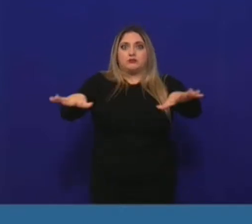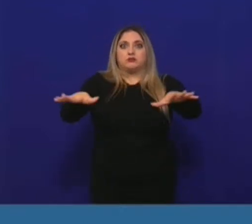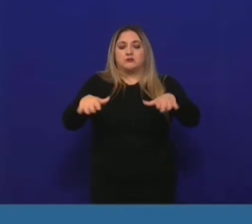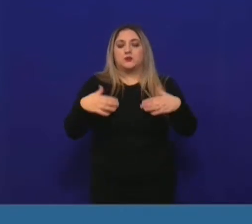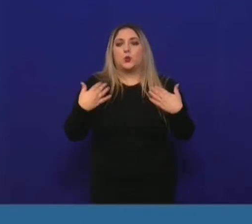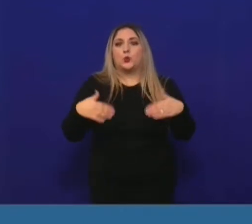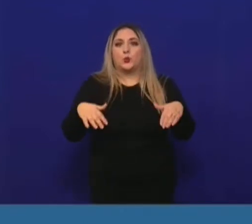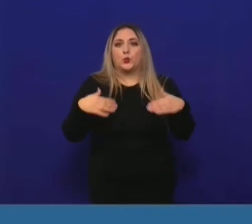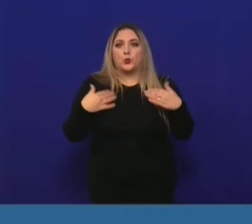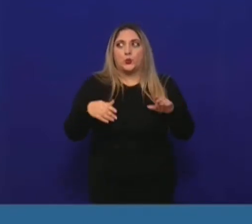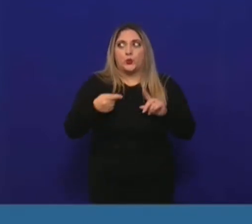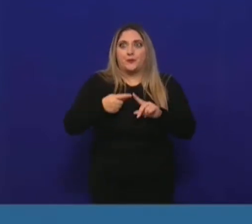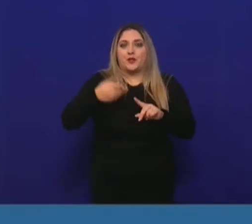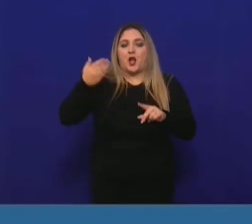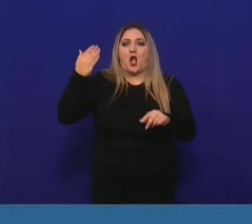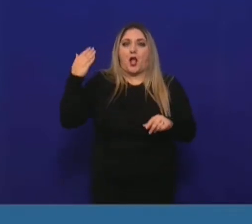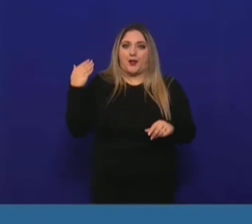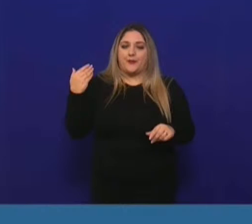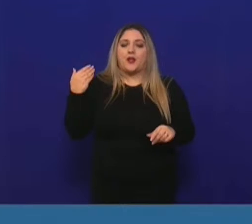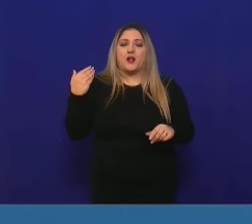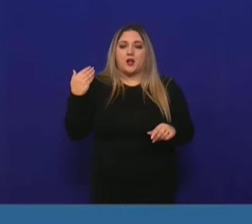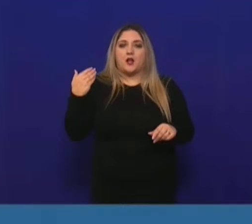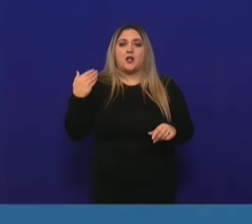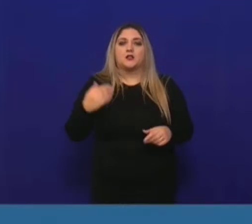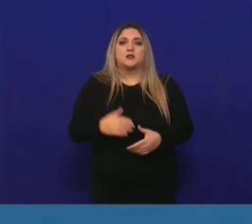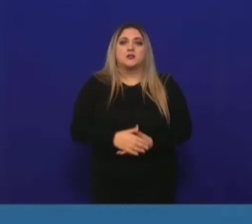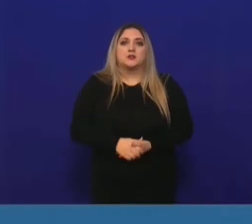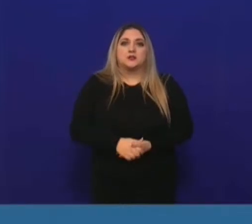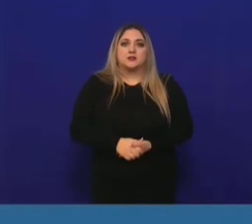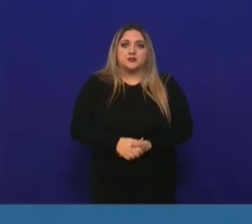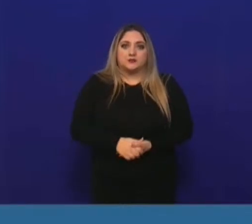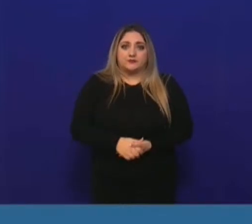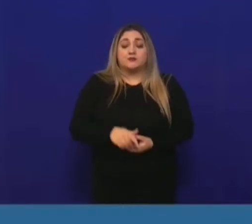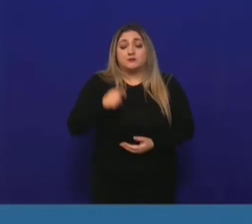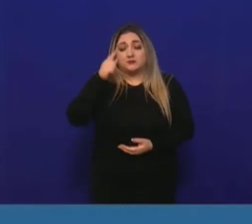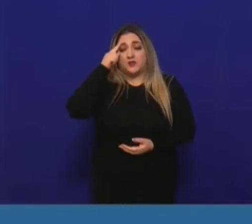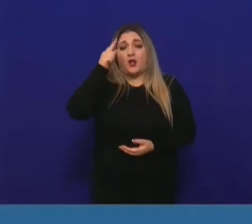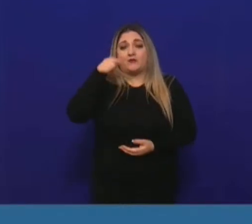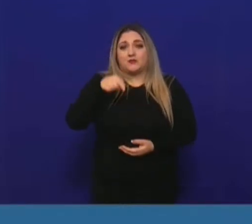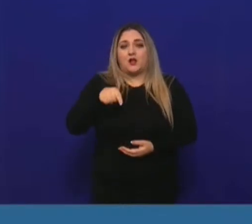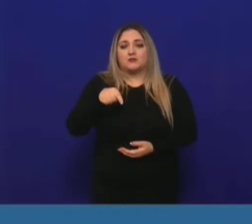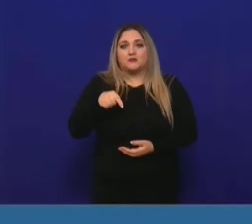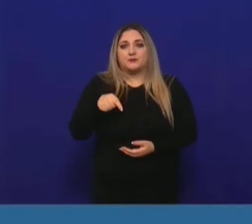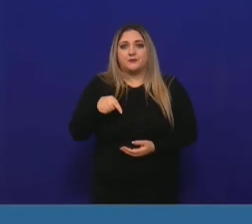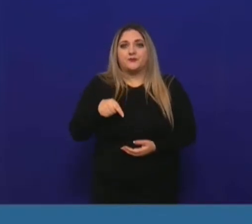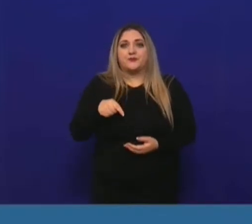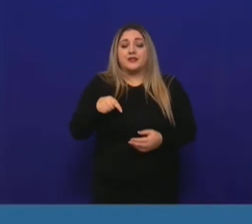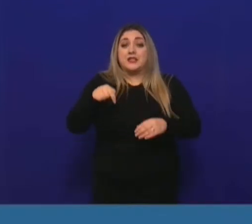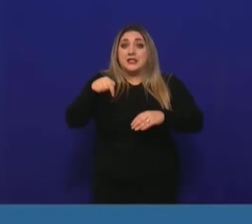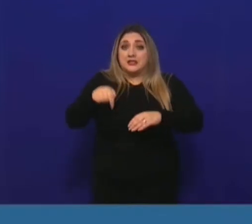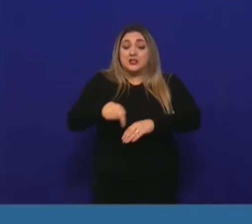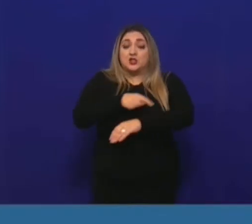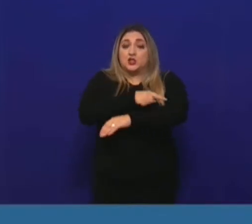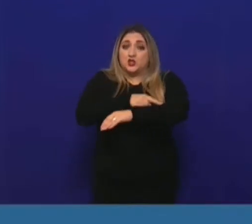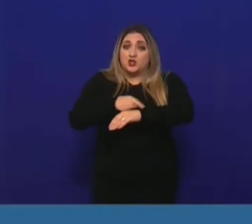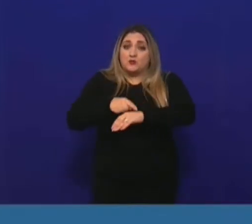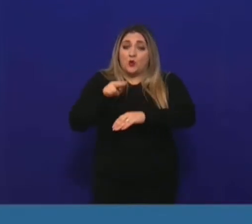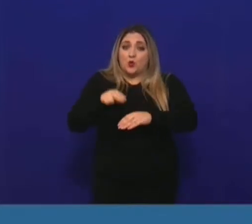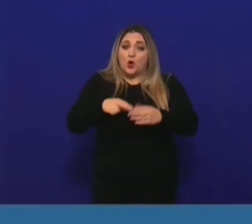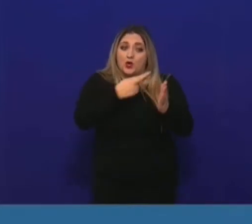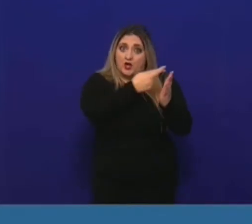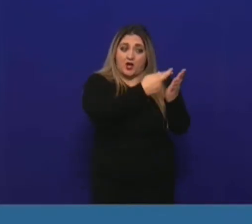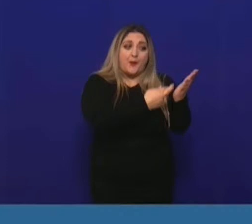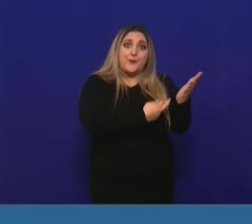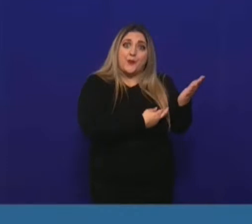mill-każi ta' virus li mhuwiex il-varjant. Dak huwa li nafu fuqu. Din il-ġimgħa wkoll kien hemm rapporti minn